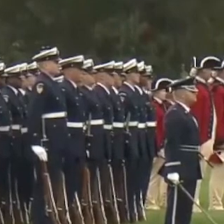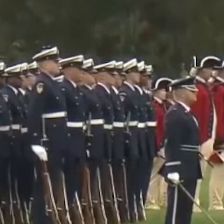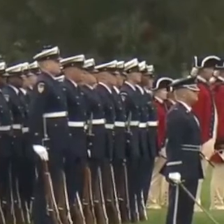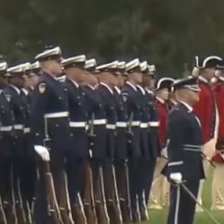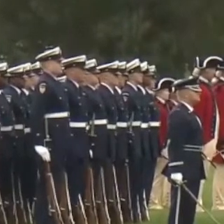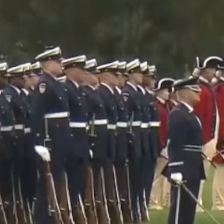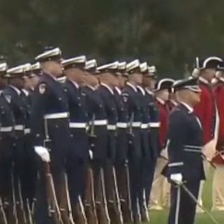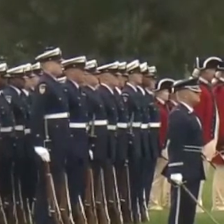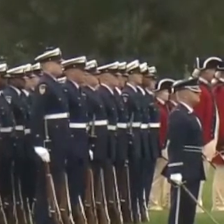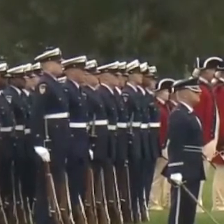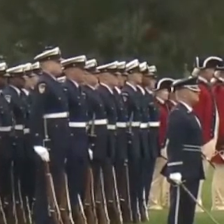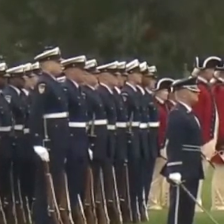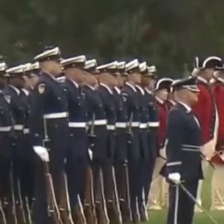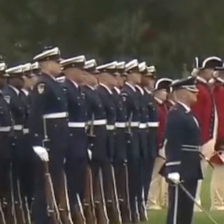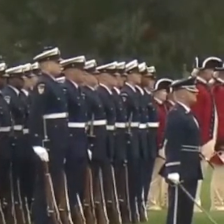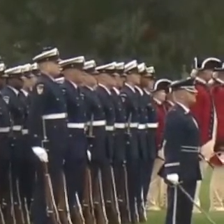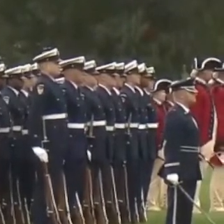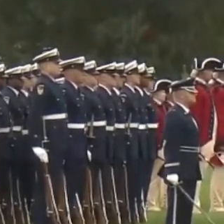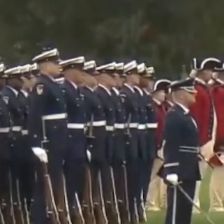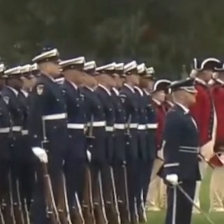Hold ready, cut.